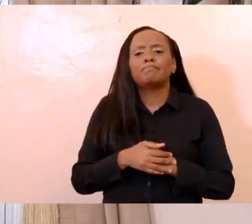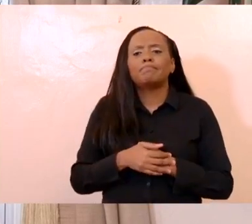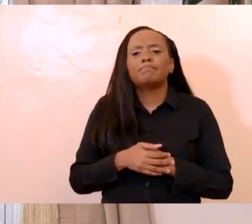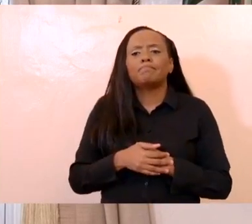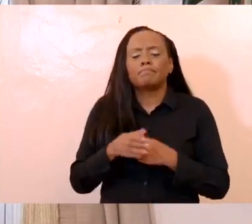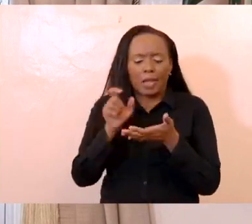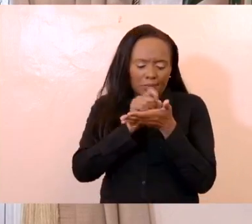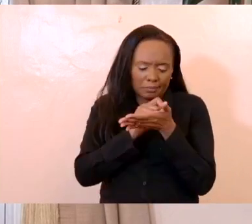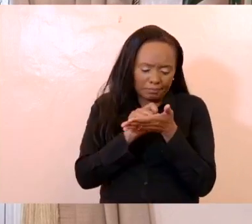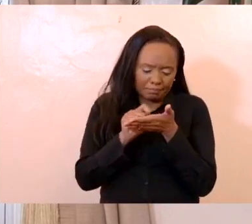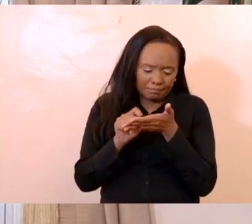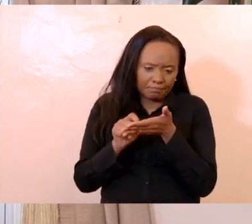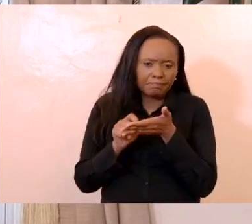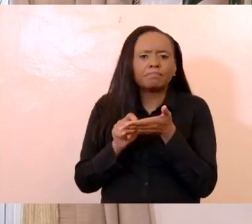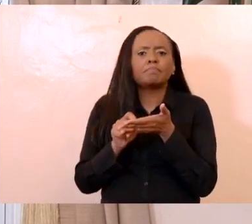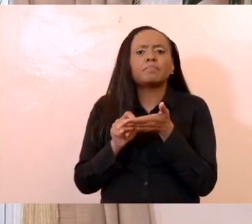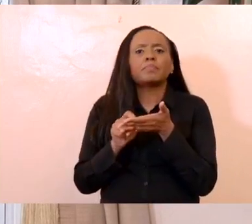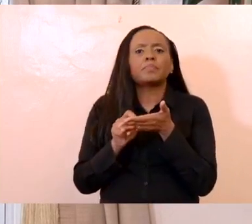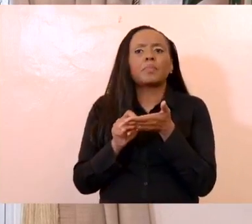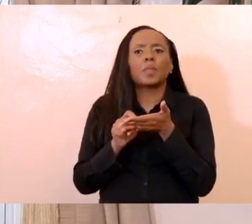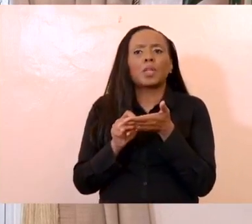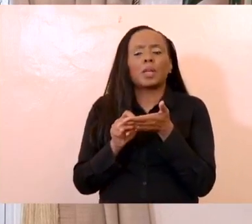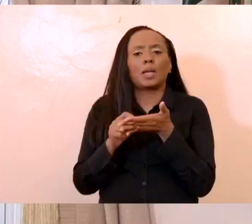a trace. So the trace